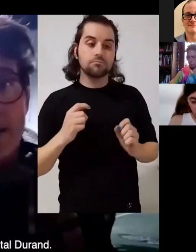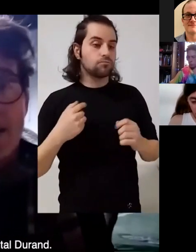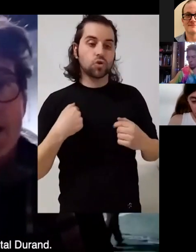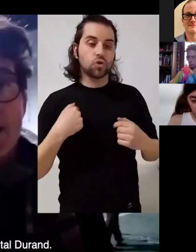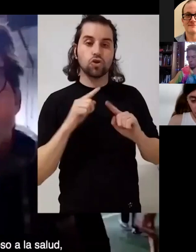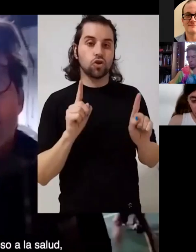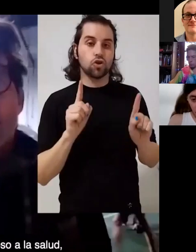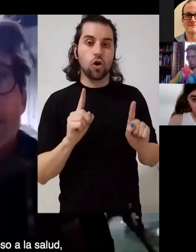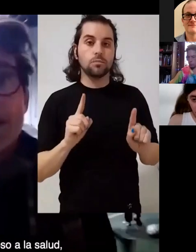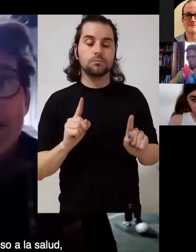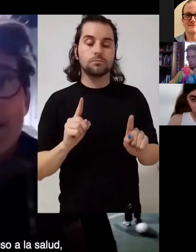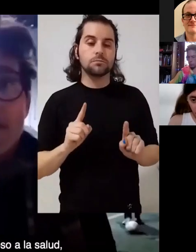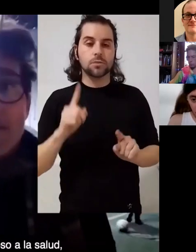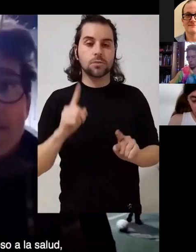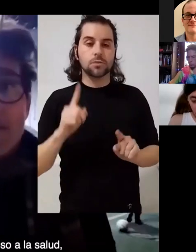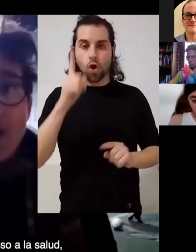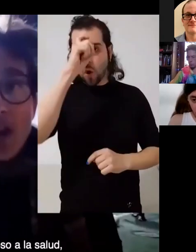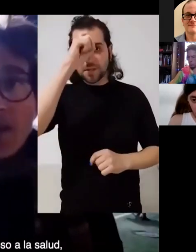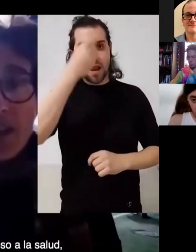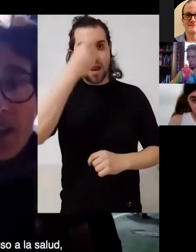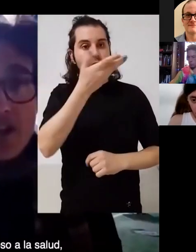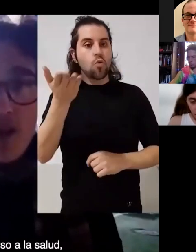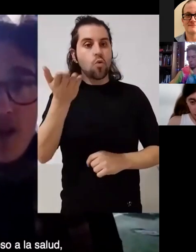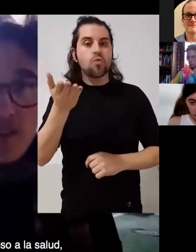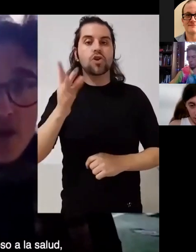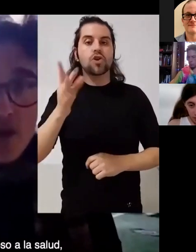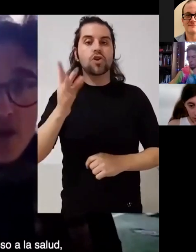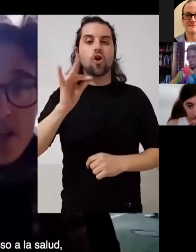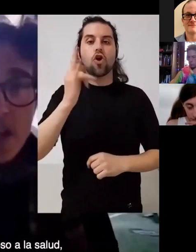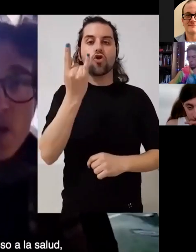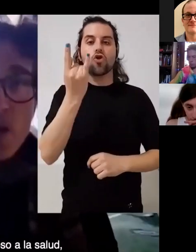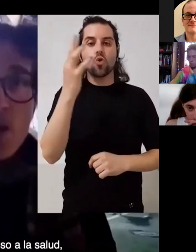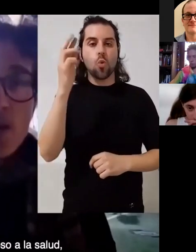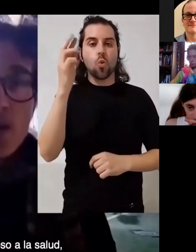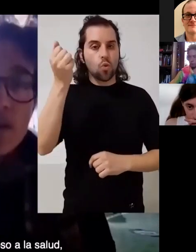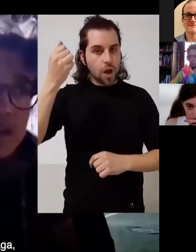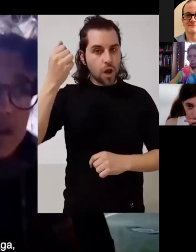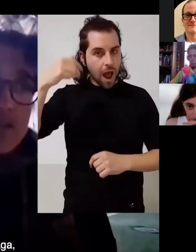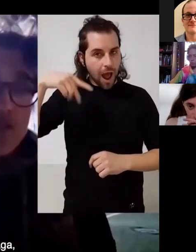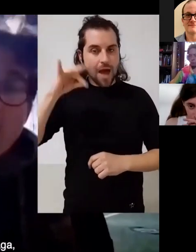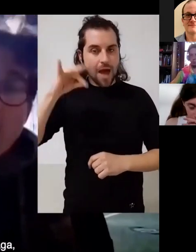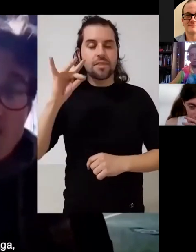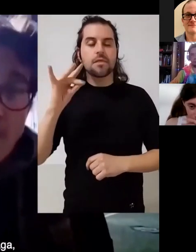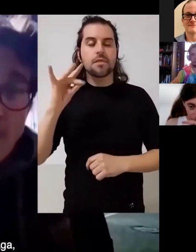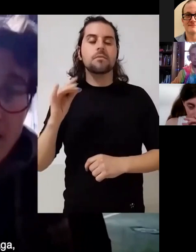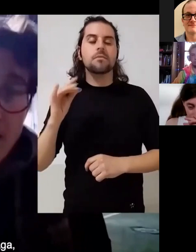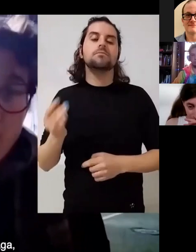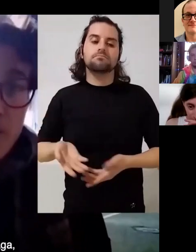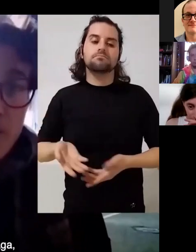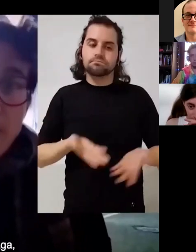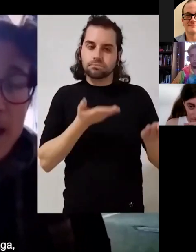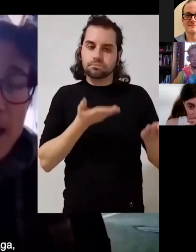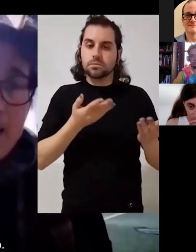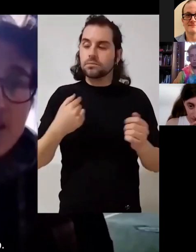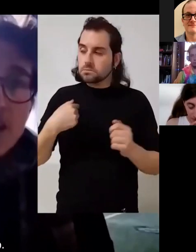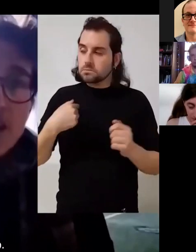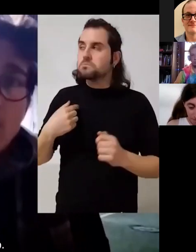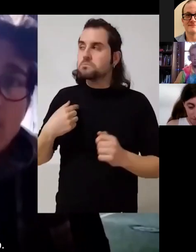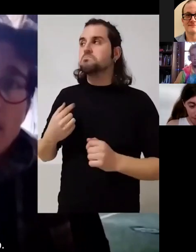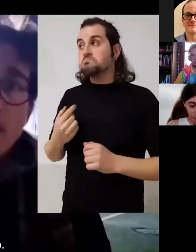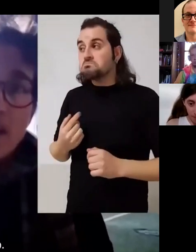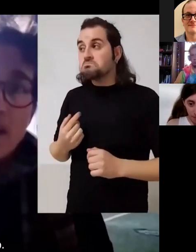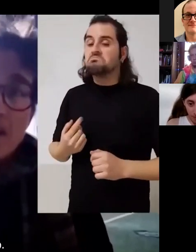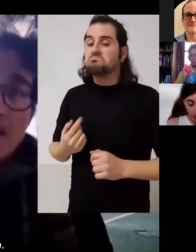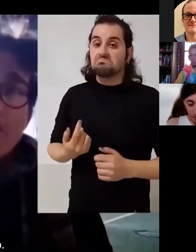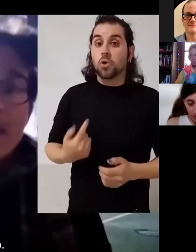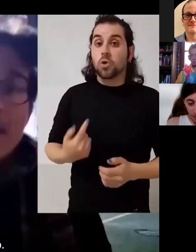she transferred me to the Durand Hospital, a public hospital. And this goes against my